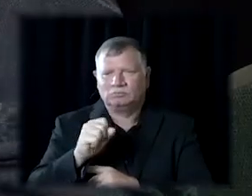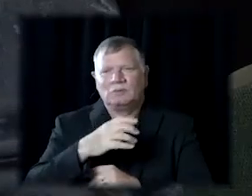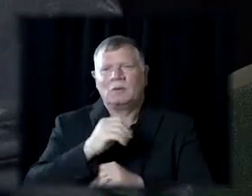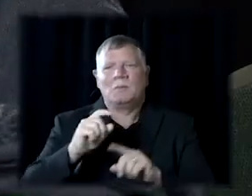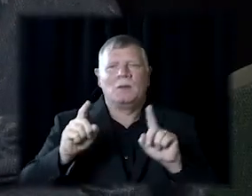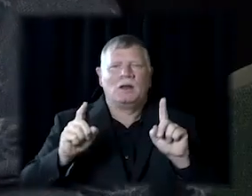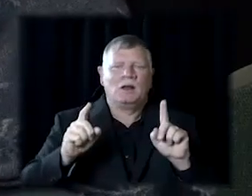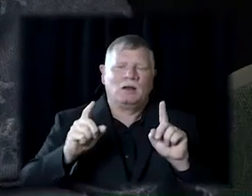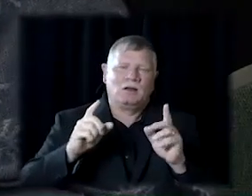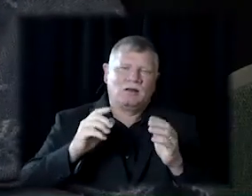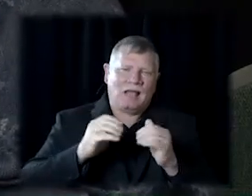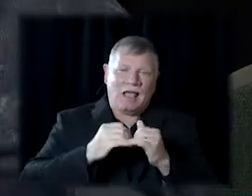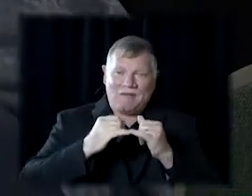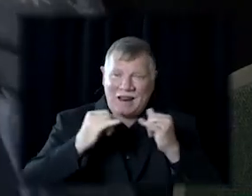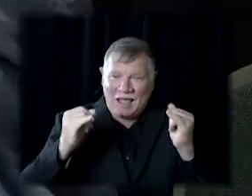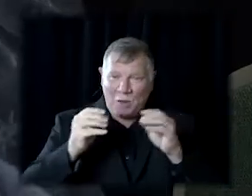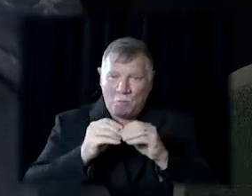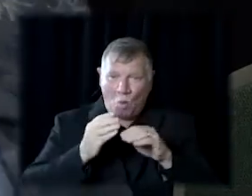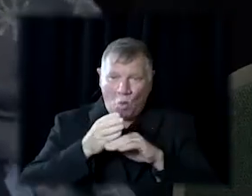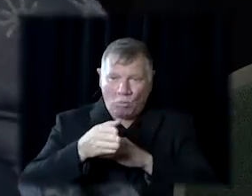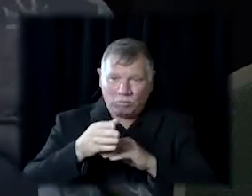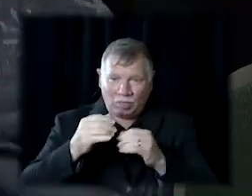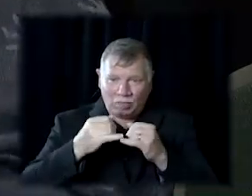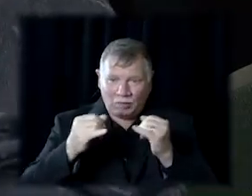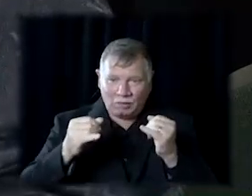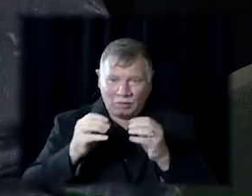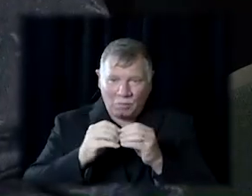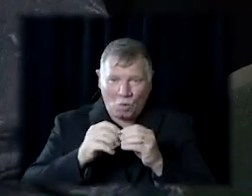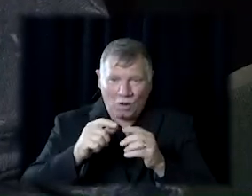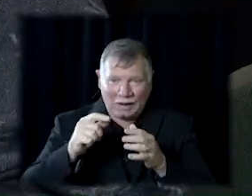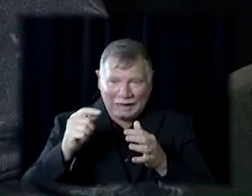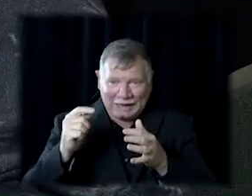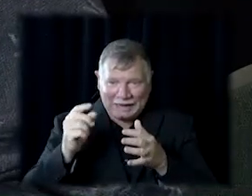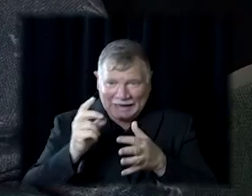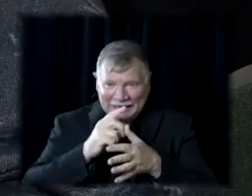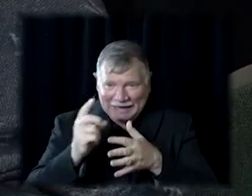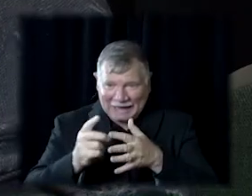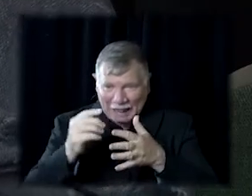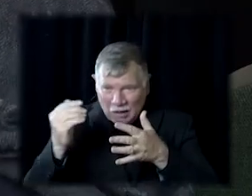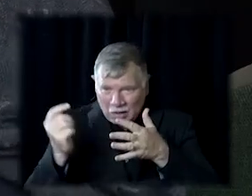item where there's overspending, and because the lines are now much more detailed,